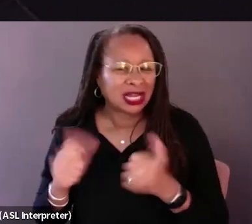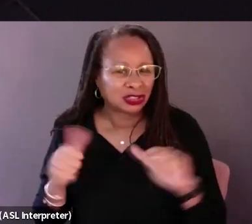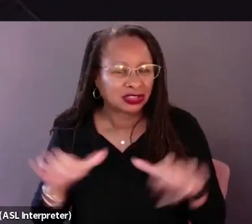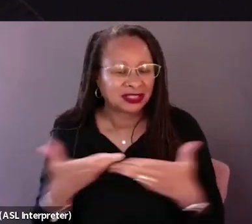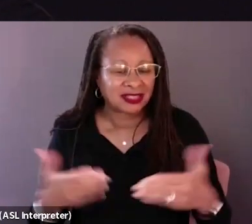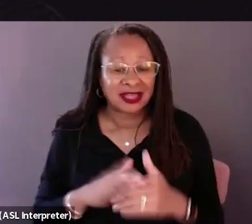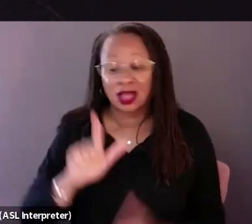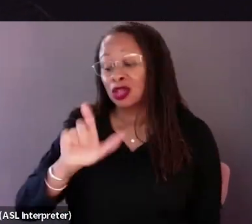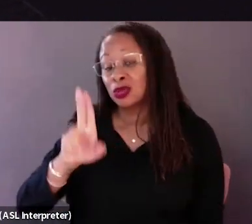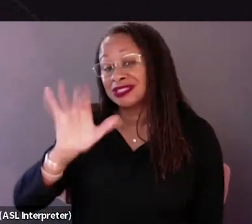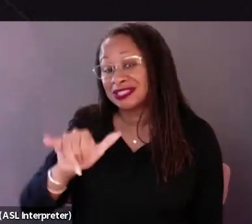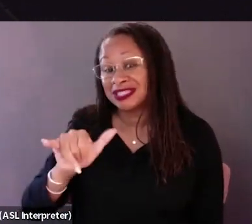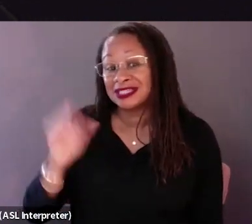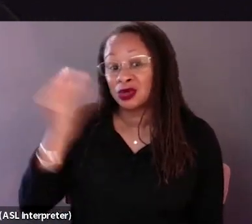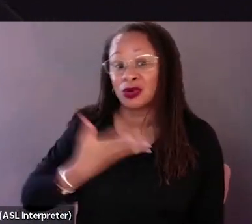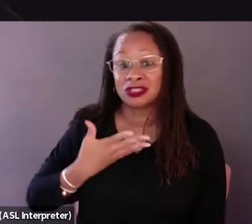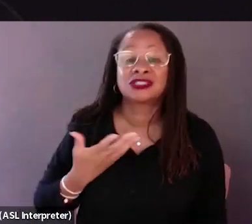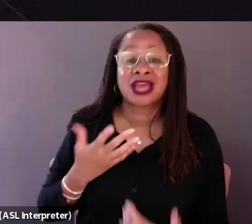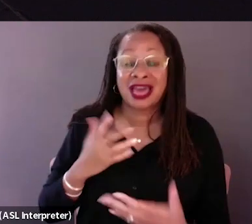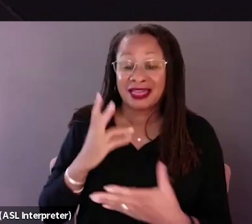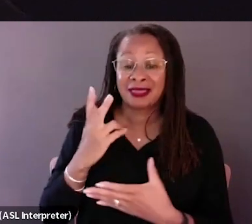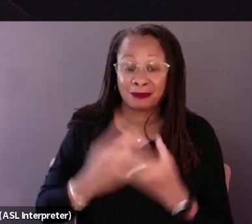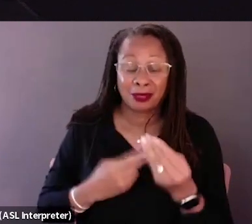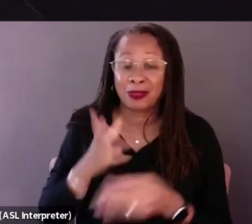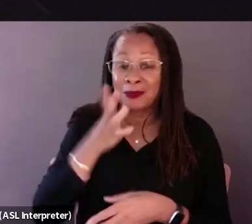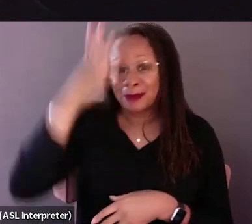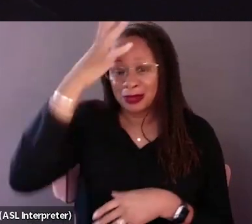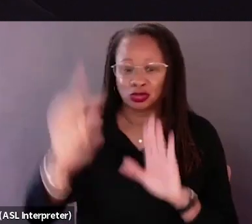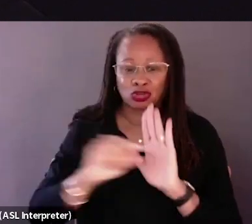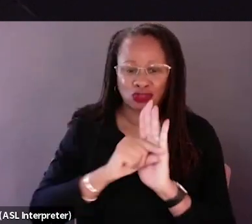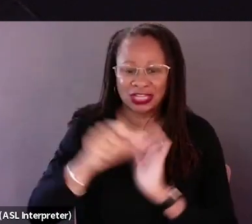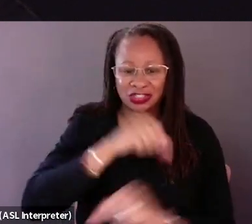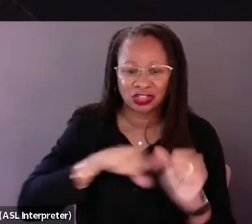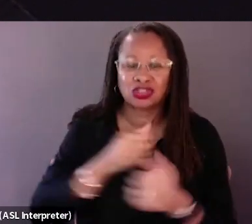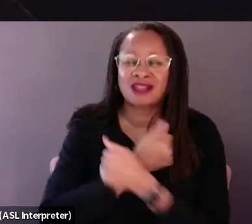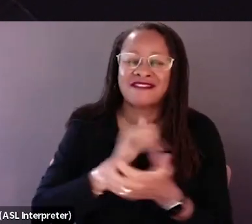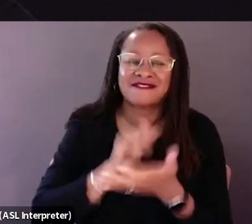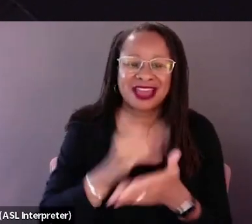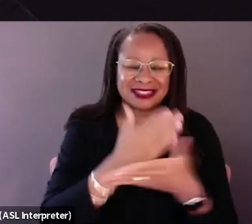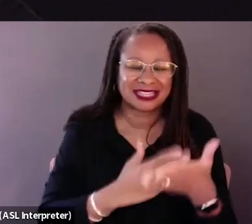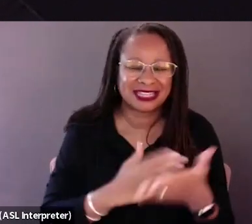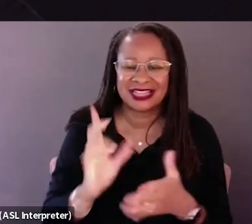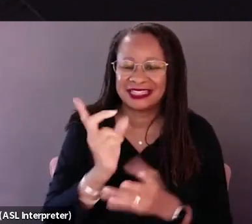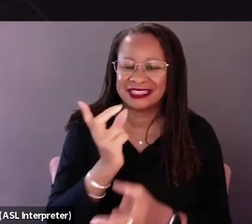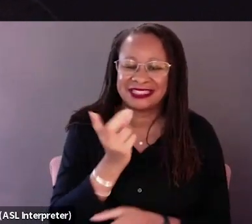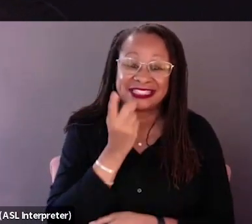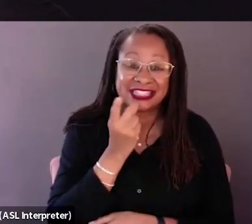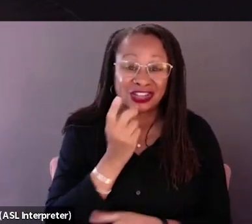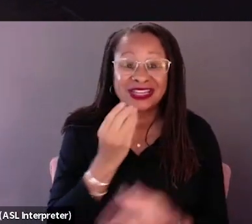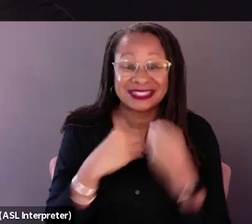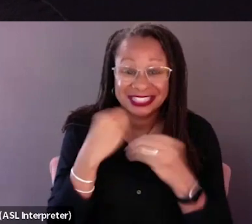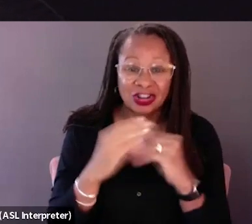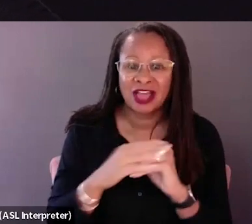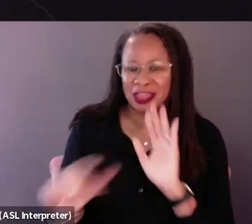Lucy told us that her parents used to grade each other all the time. Like, she loved that scene. She's like, at dinner, they would literally grade